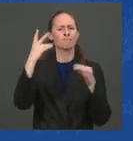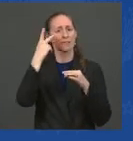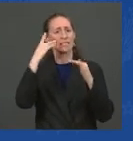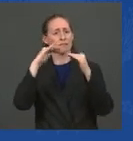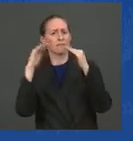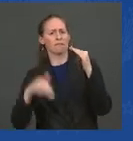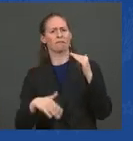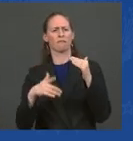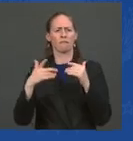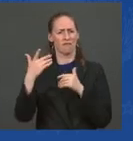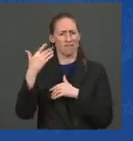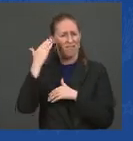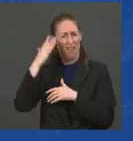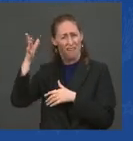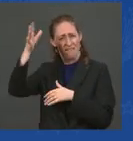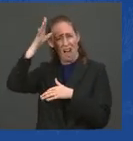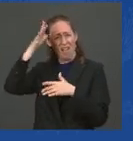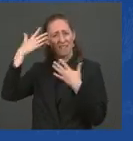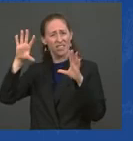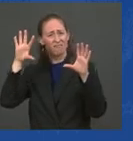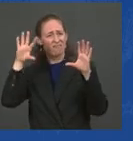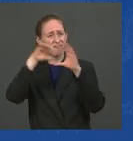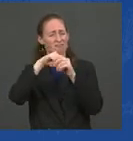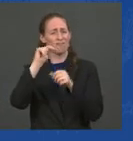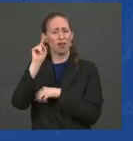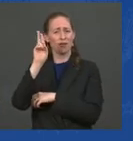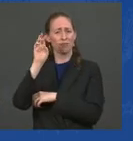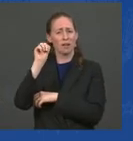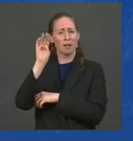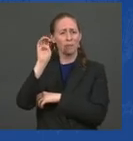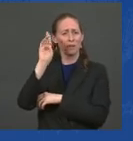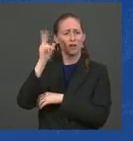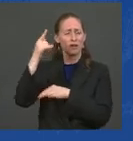Nuremberg being wrapped in the excesses of a war on terror.